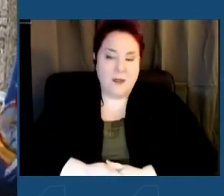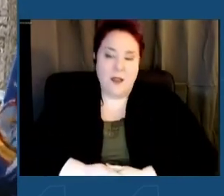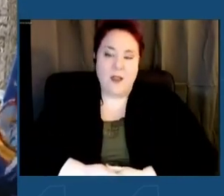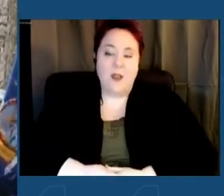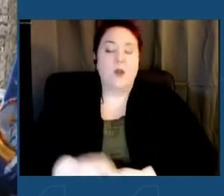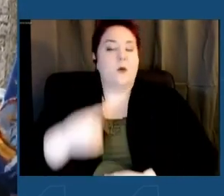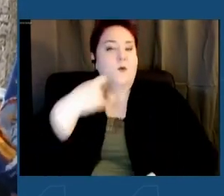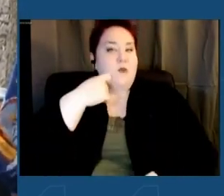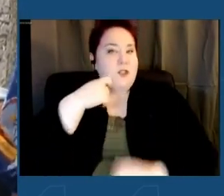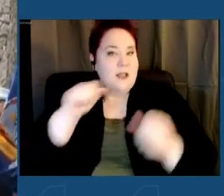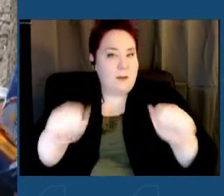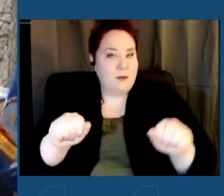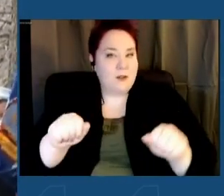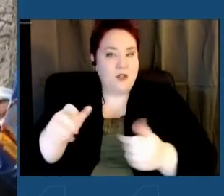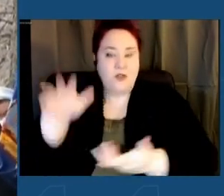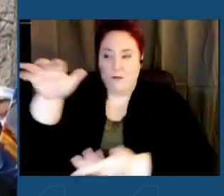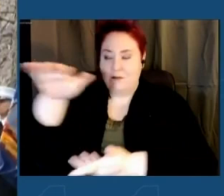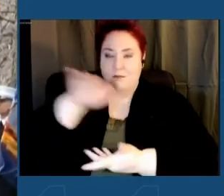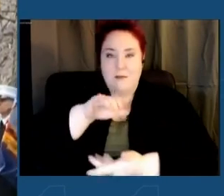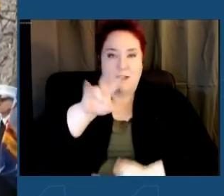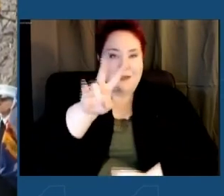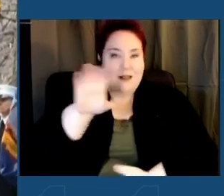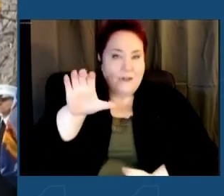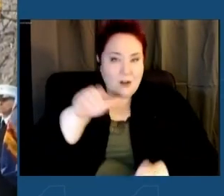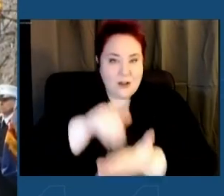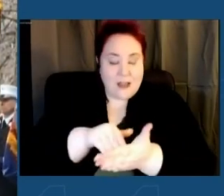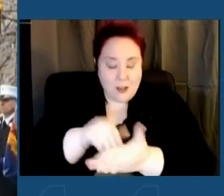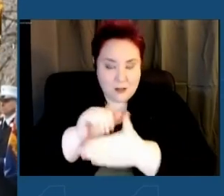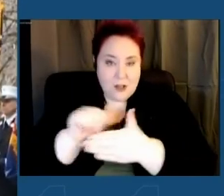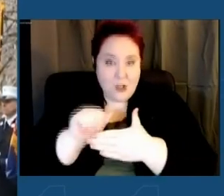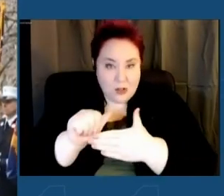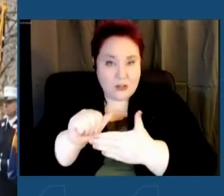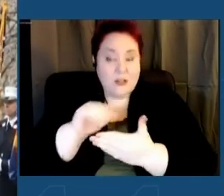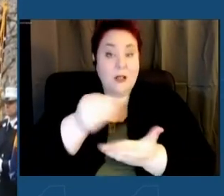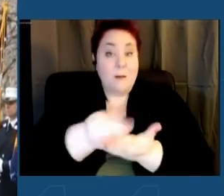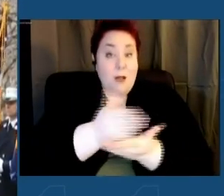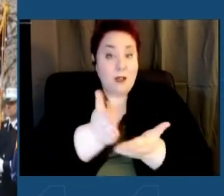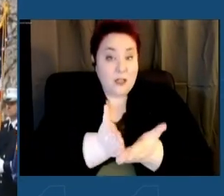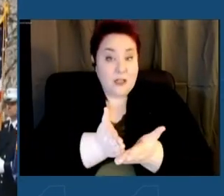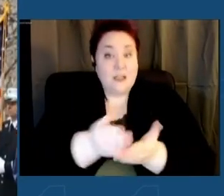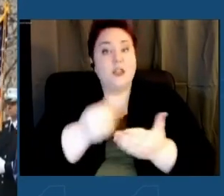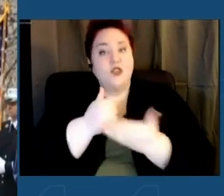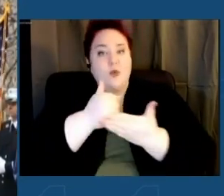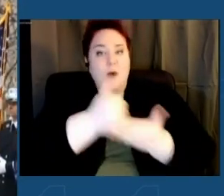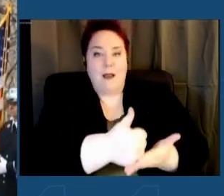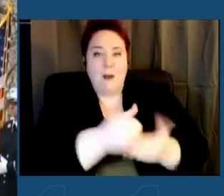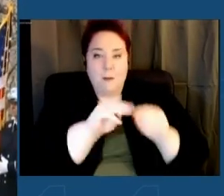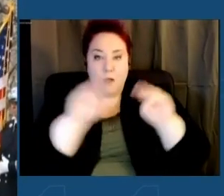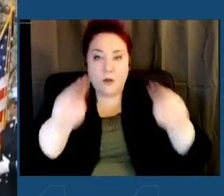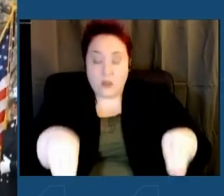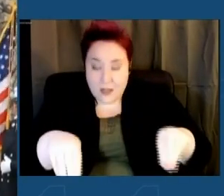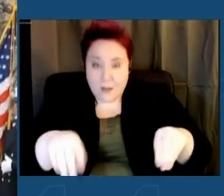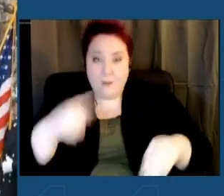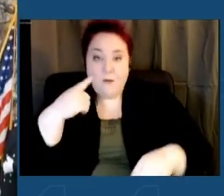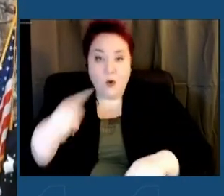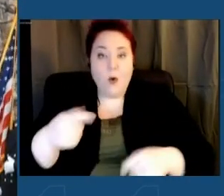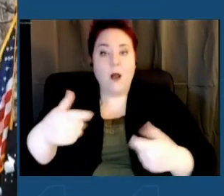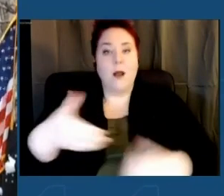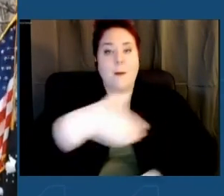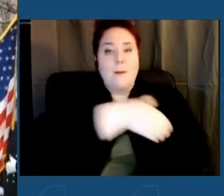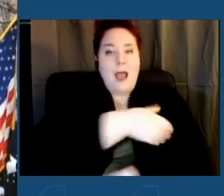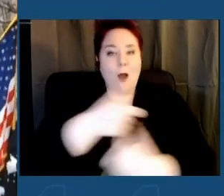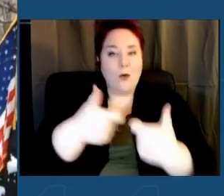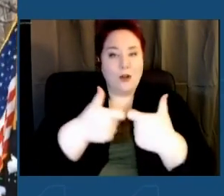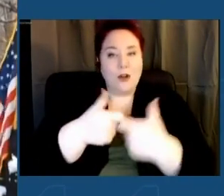a $700,000 earmark in the budget to help the museum retrofit power and lighting and make these peaceful